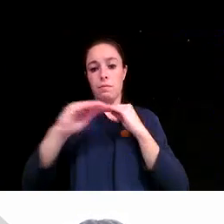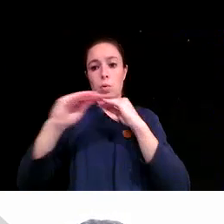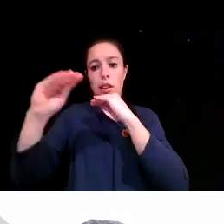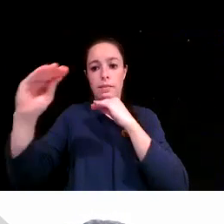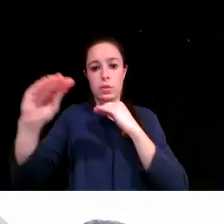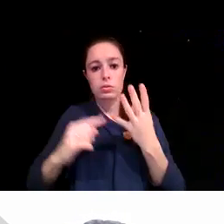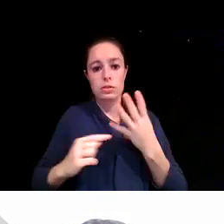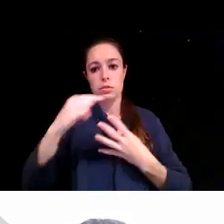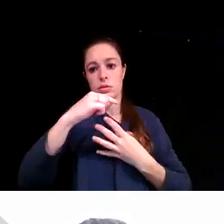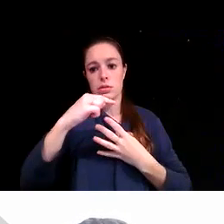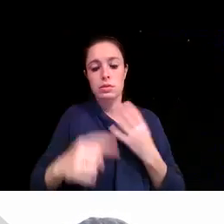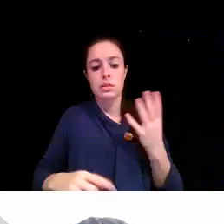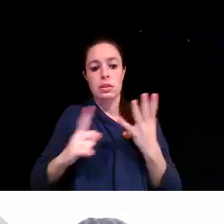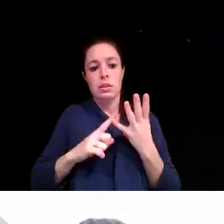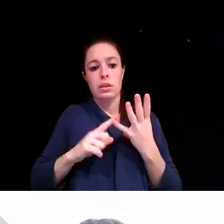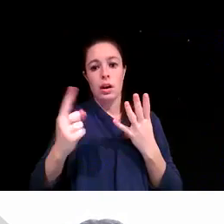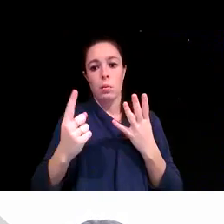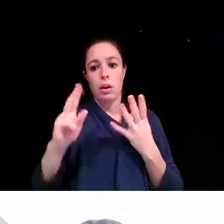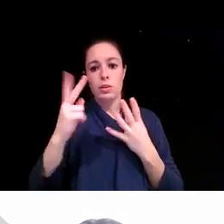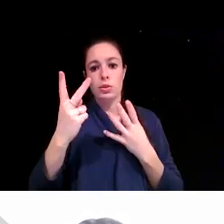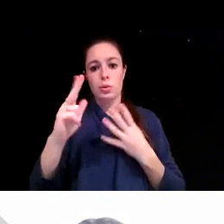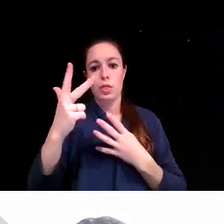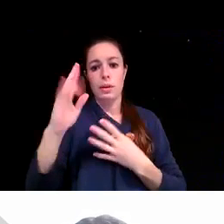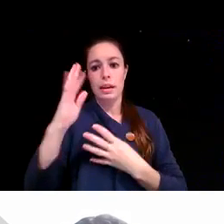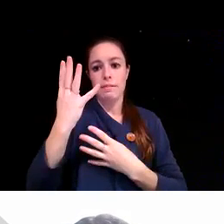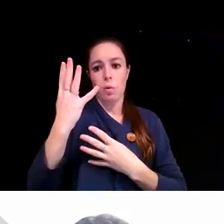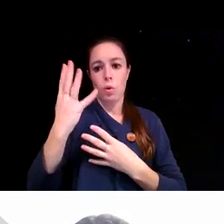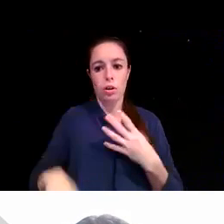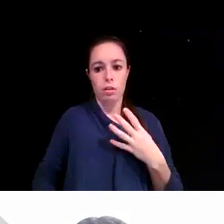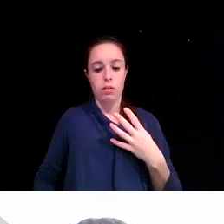have the Essential Plan 1, 2, 3, and 4.